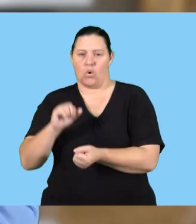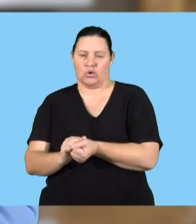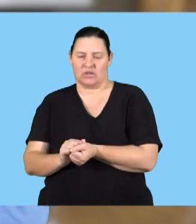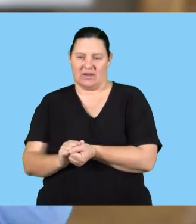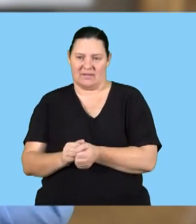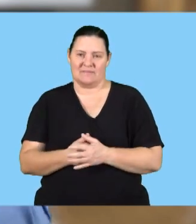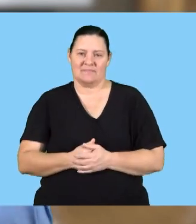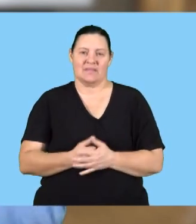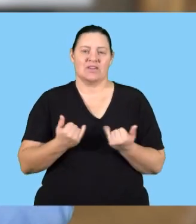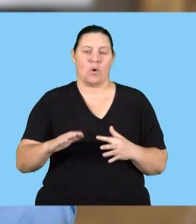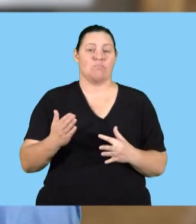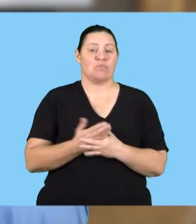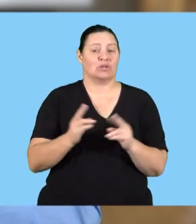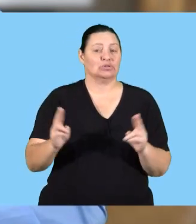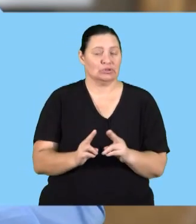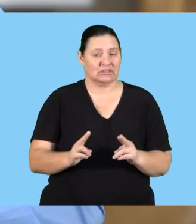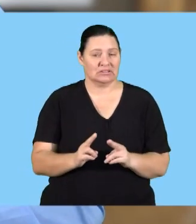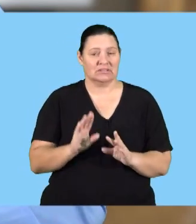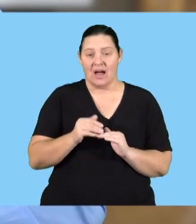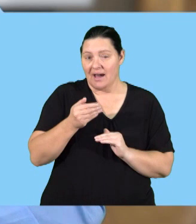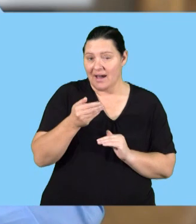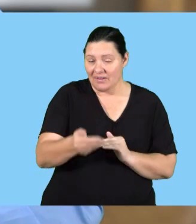instruction. Guys, let us quickly take a short break.